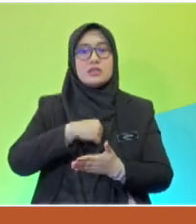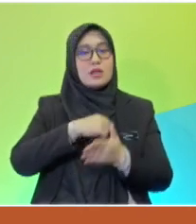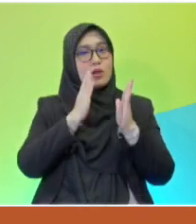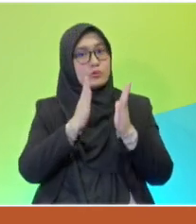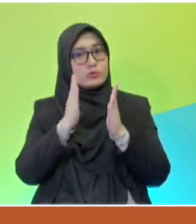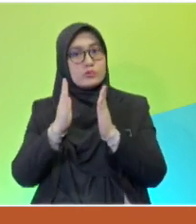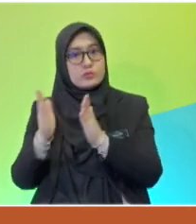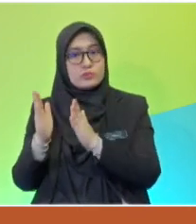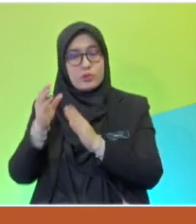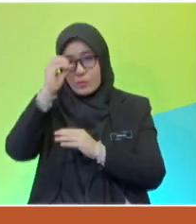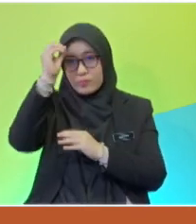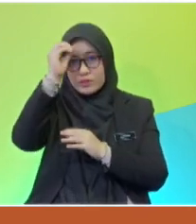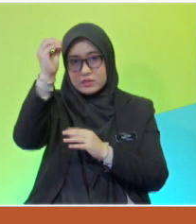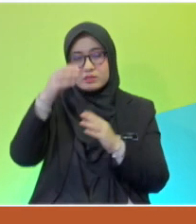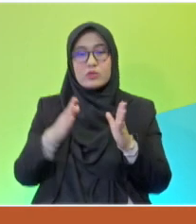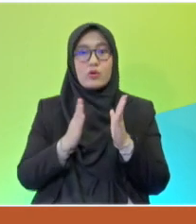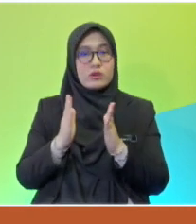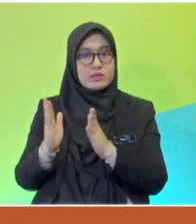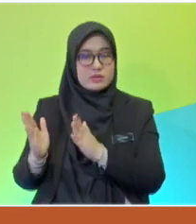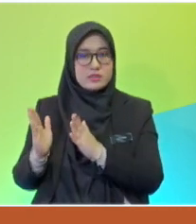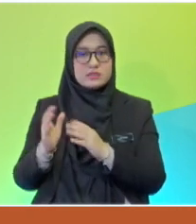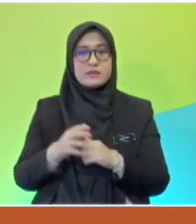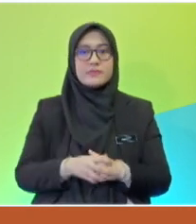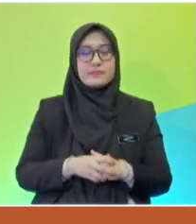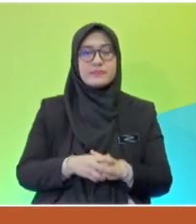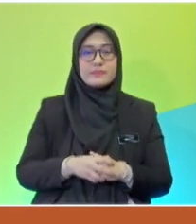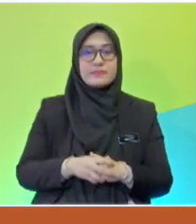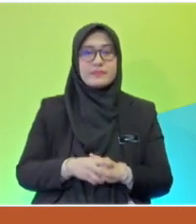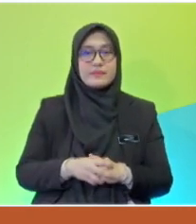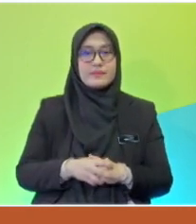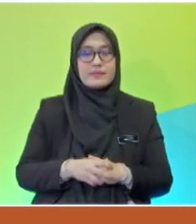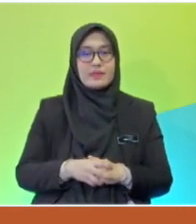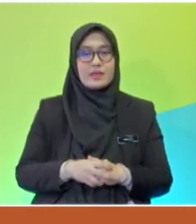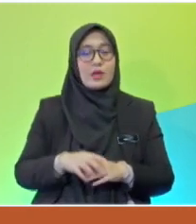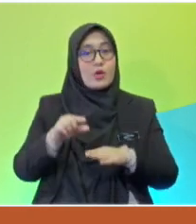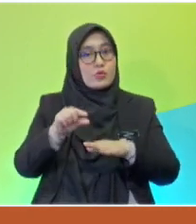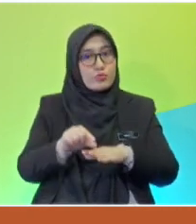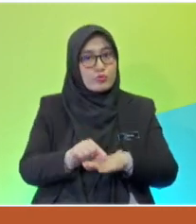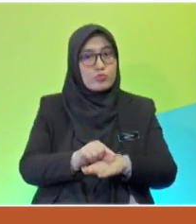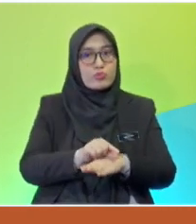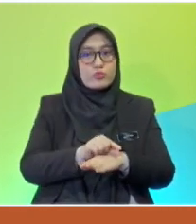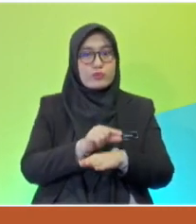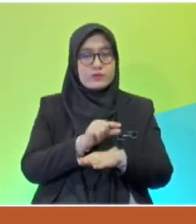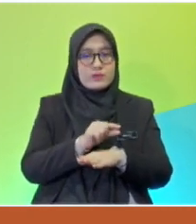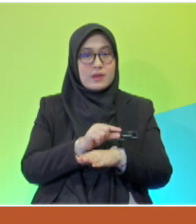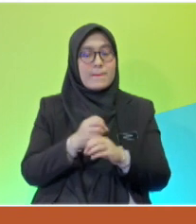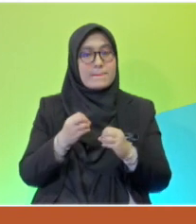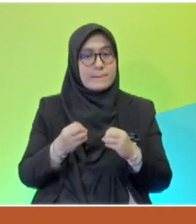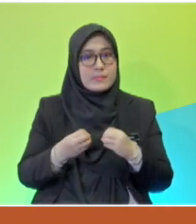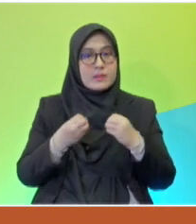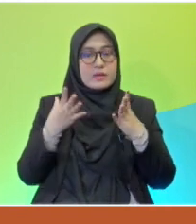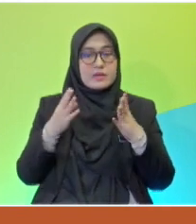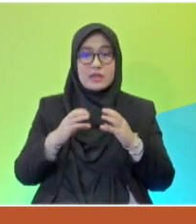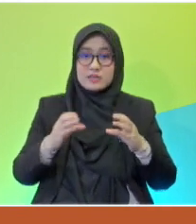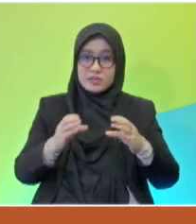this coherently. That's the key word there. Okay. Using a variety of relevant details. That means the